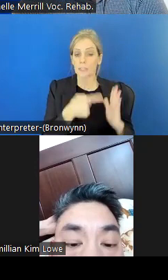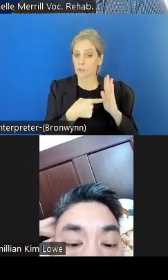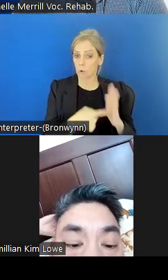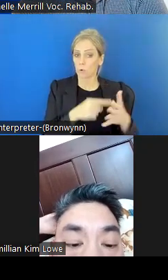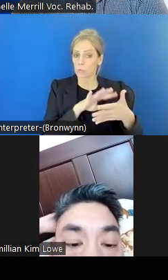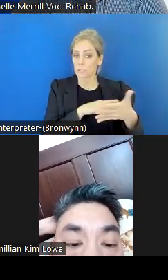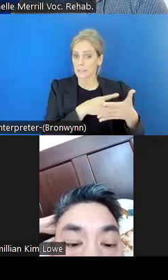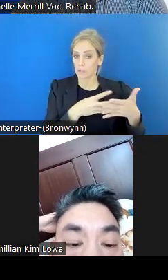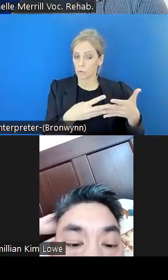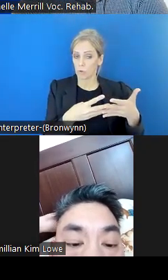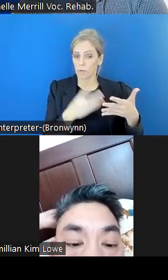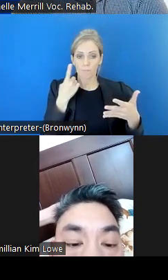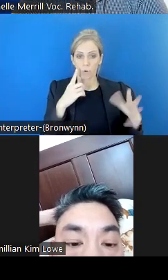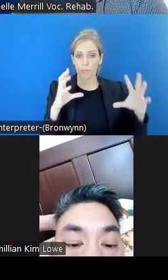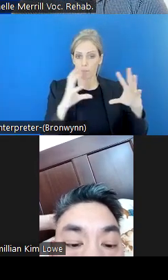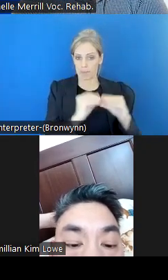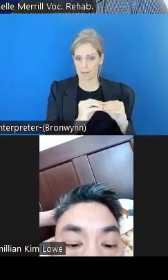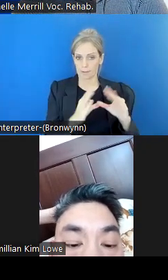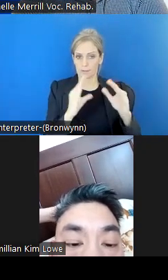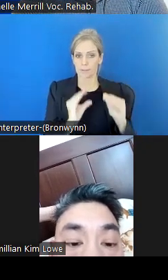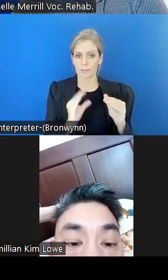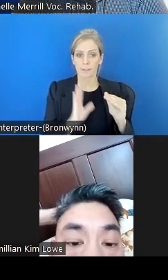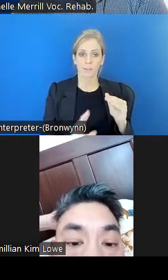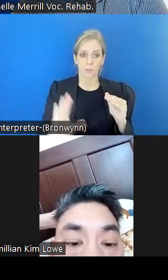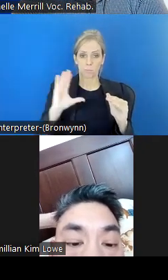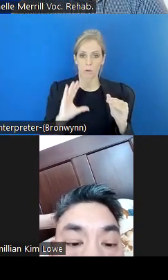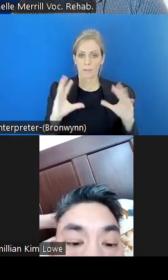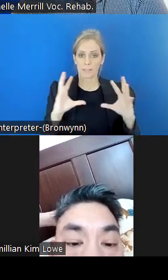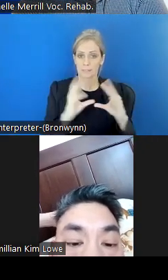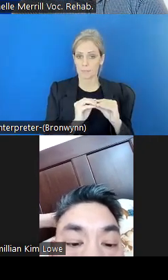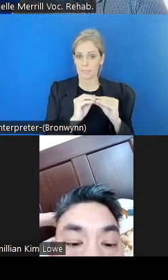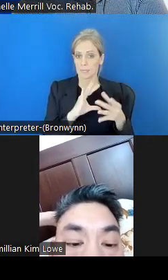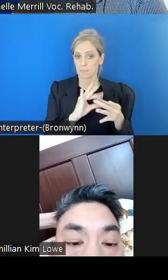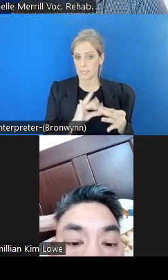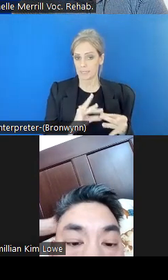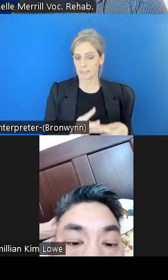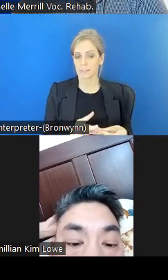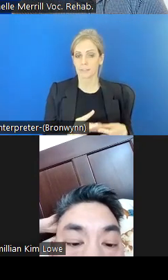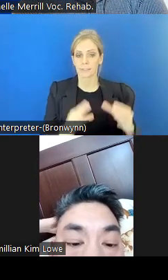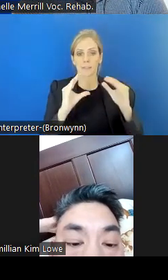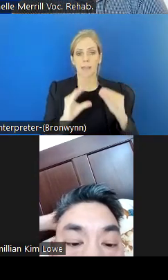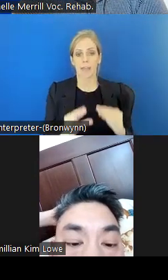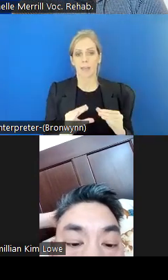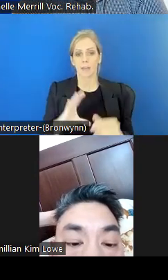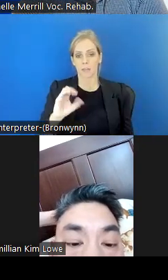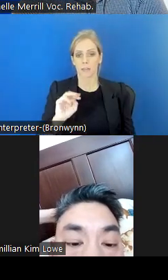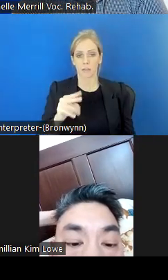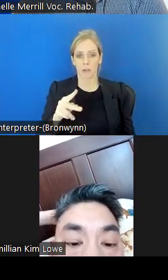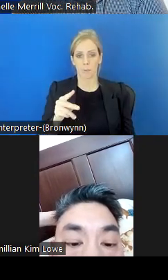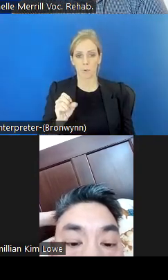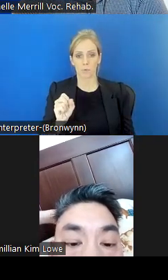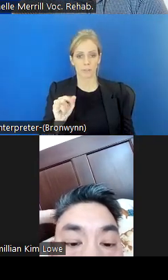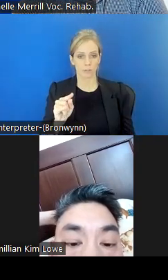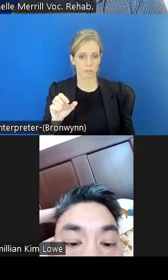meets, previous meeting minutes for anybody interested, and the composition of our council and the Rehab Act